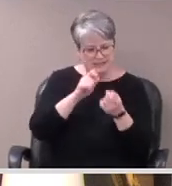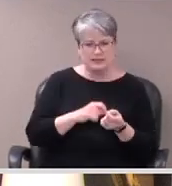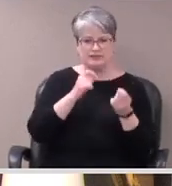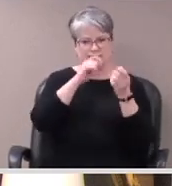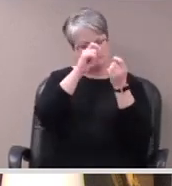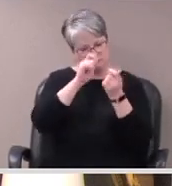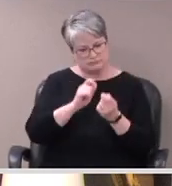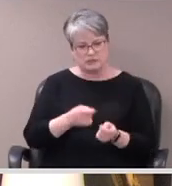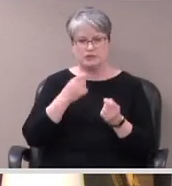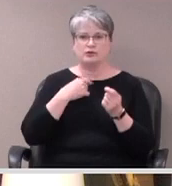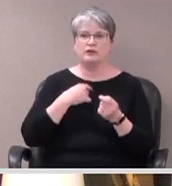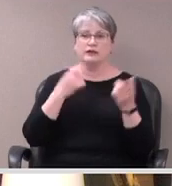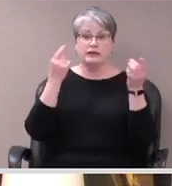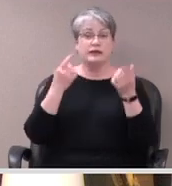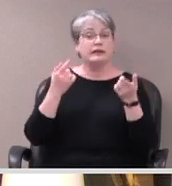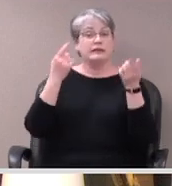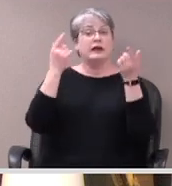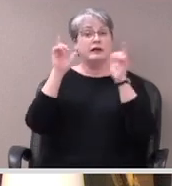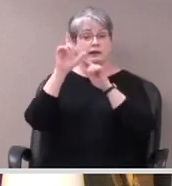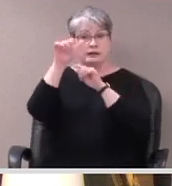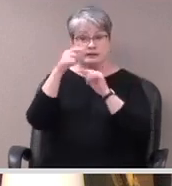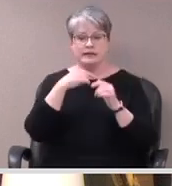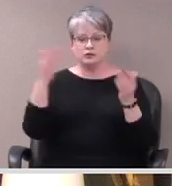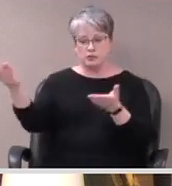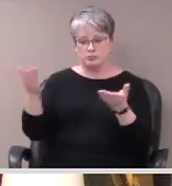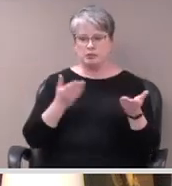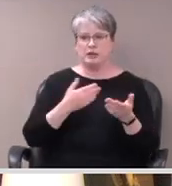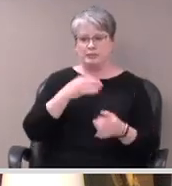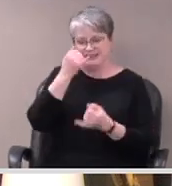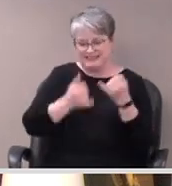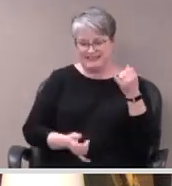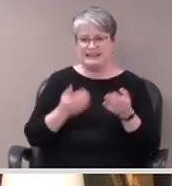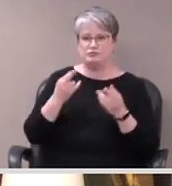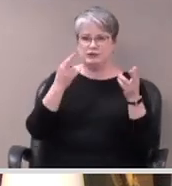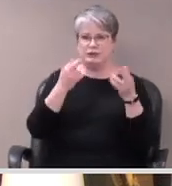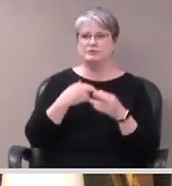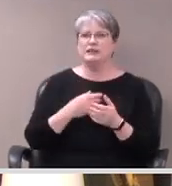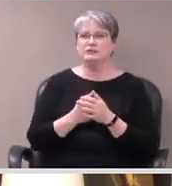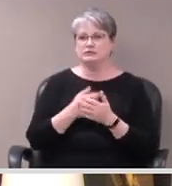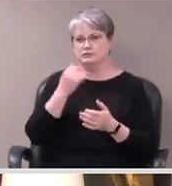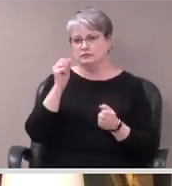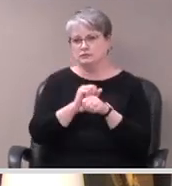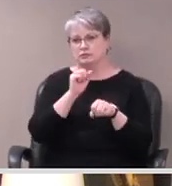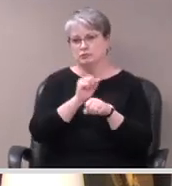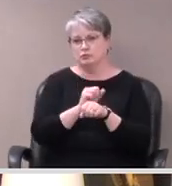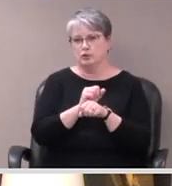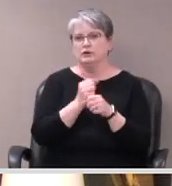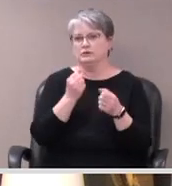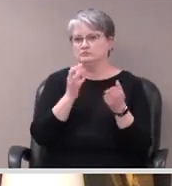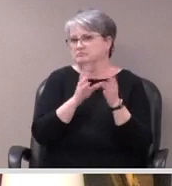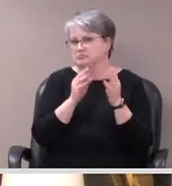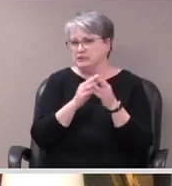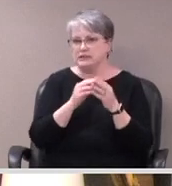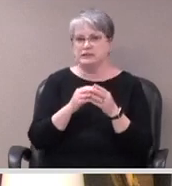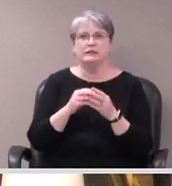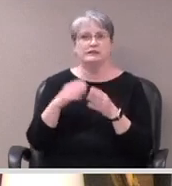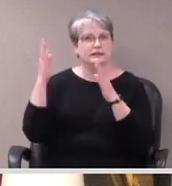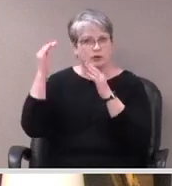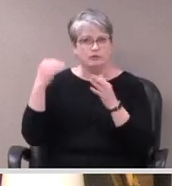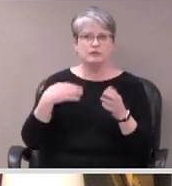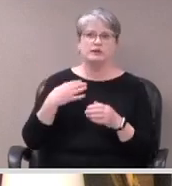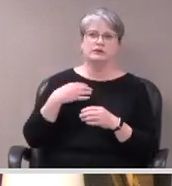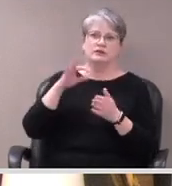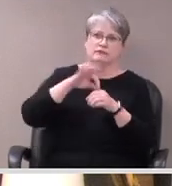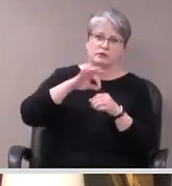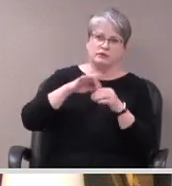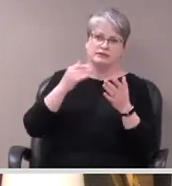those recommendations and bring back to you final recommendations at a work session and eventually a vote this spring. The